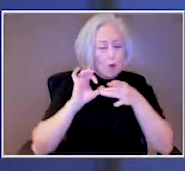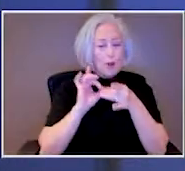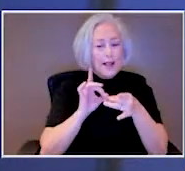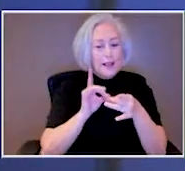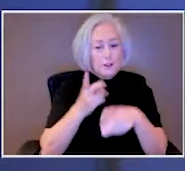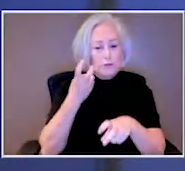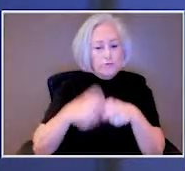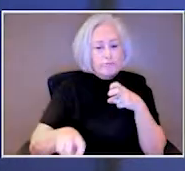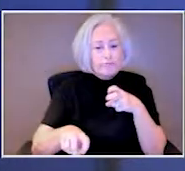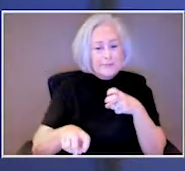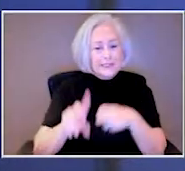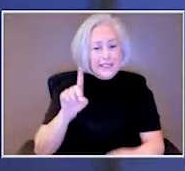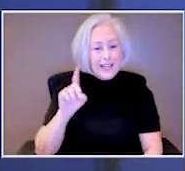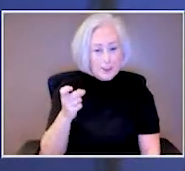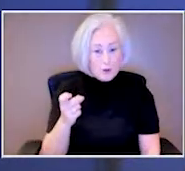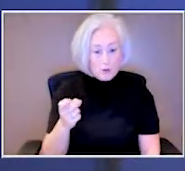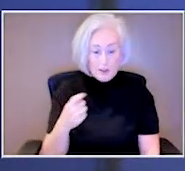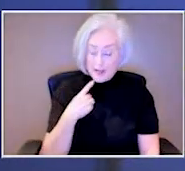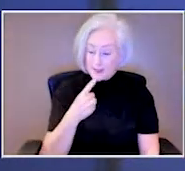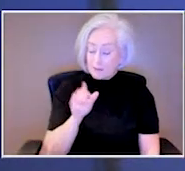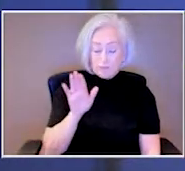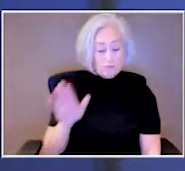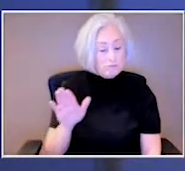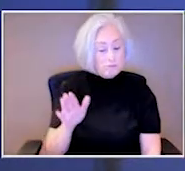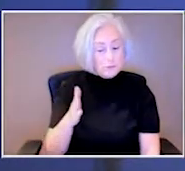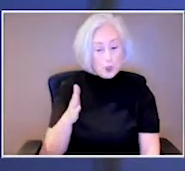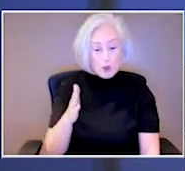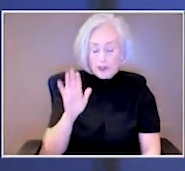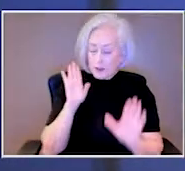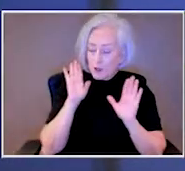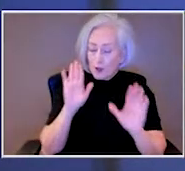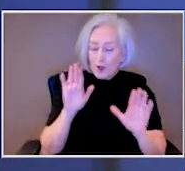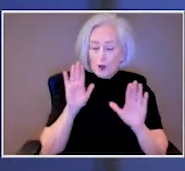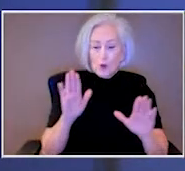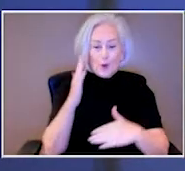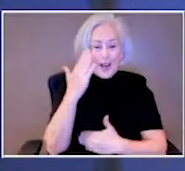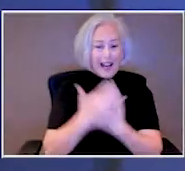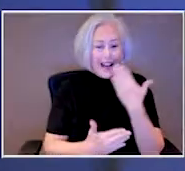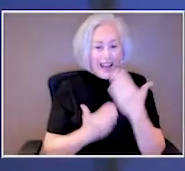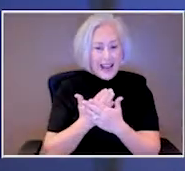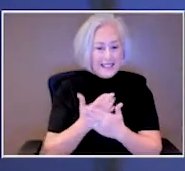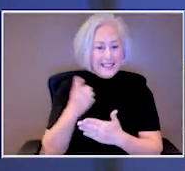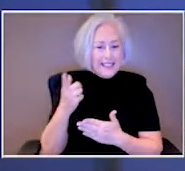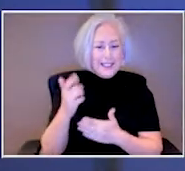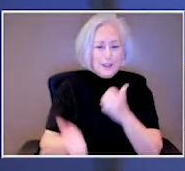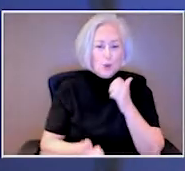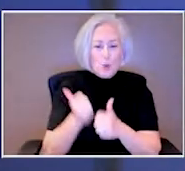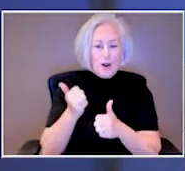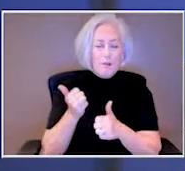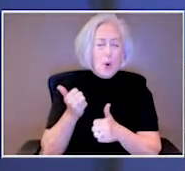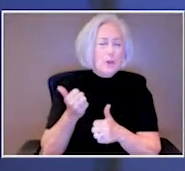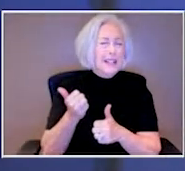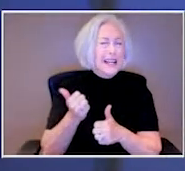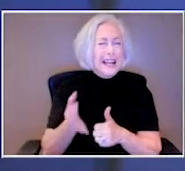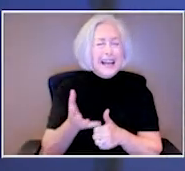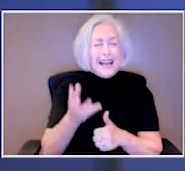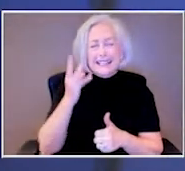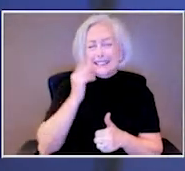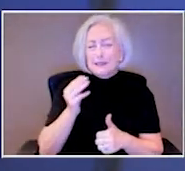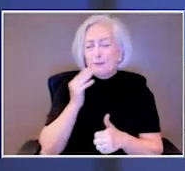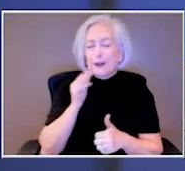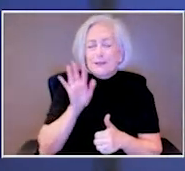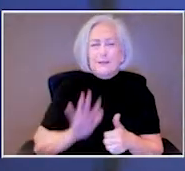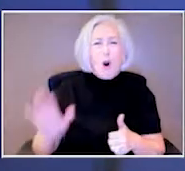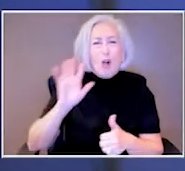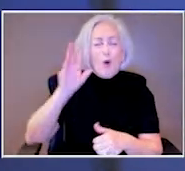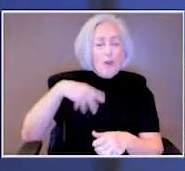in great hands. I mean, Dr. Rosenthal is one of the most experienced orthopedic oncologists in the world, I will say,